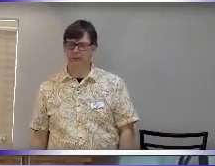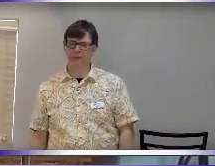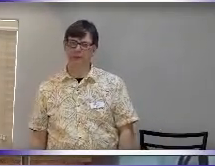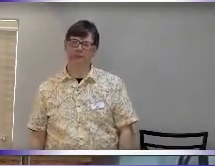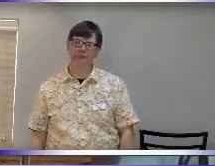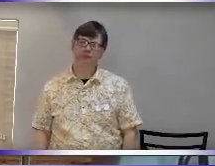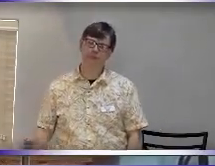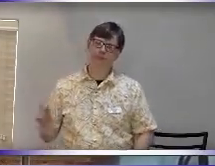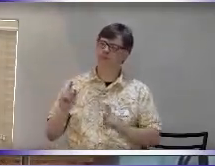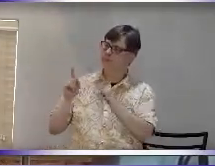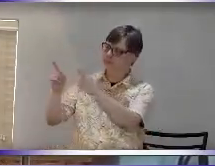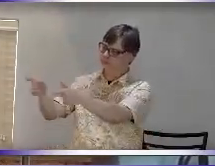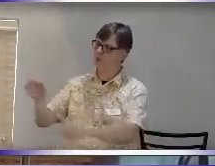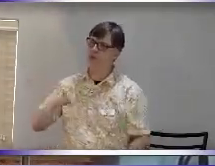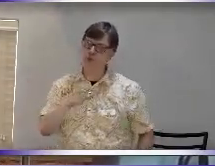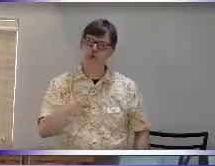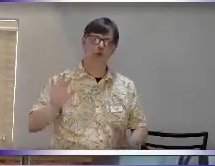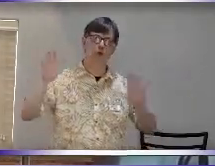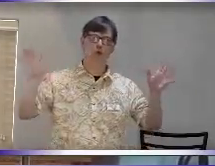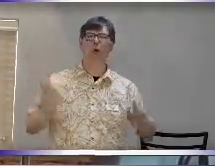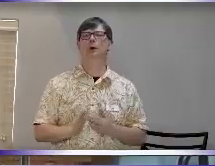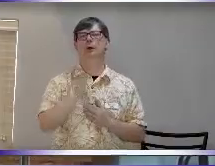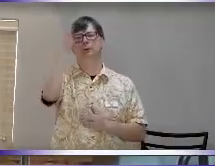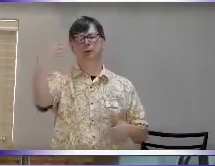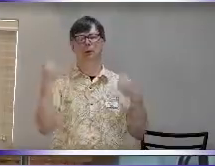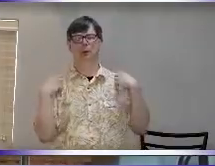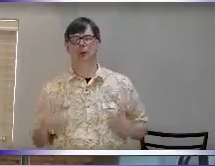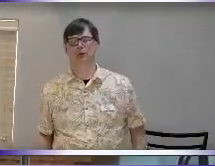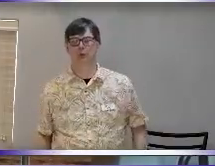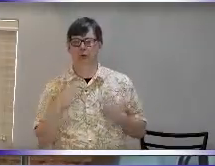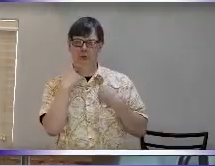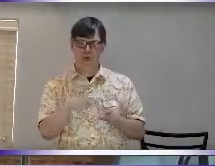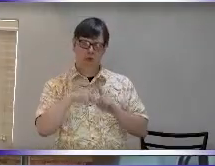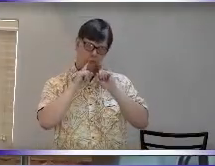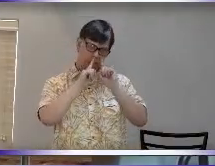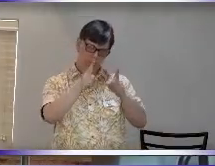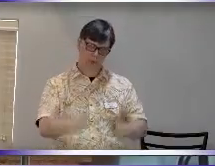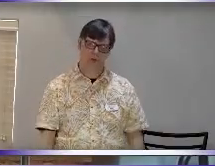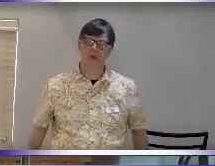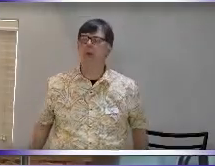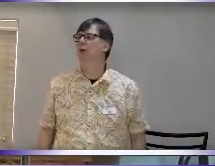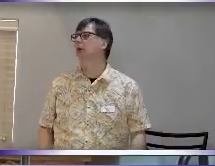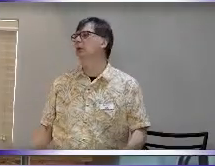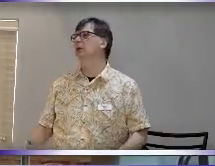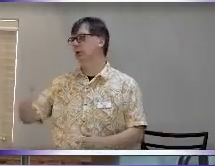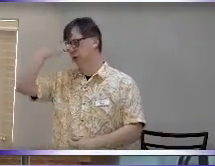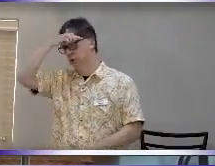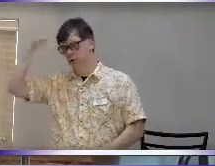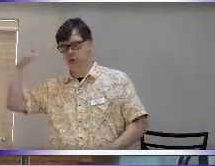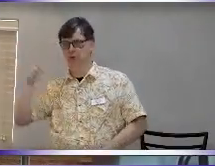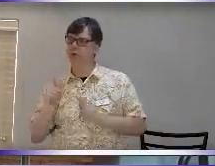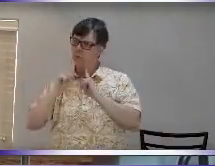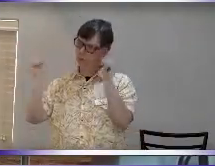The way that you show up, the clothes that you wear, the way that you speak, whether you look directly at a person